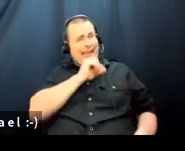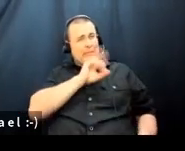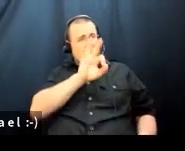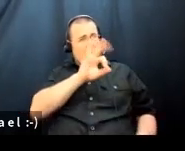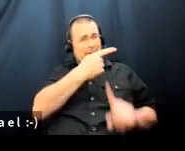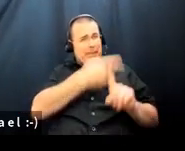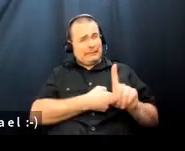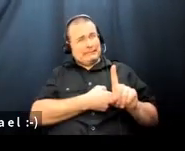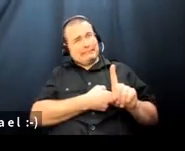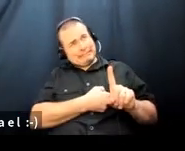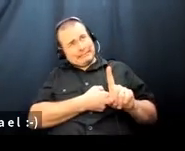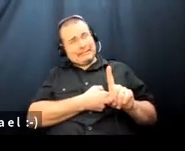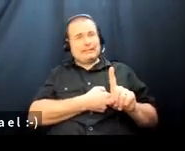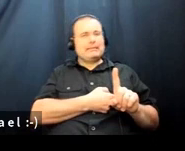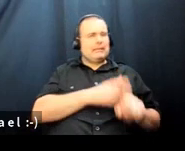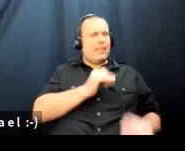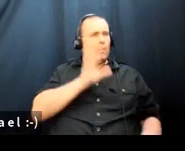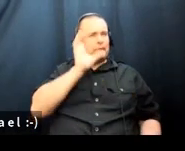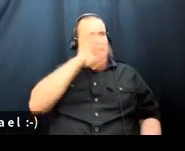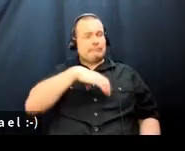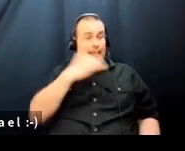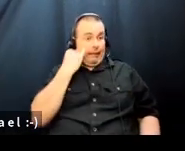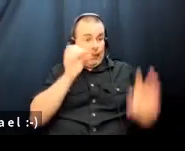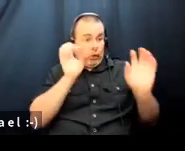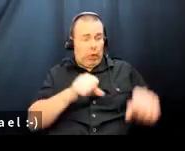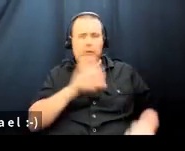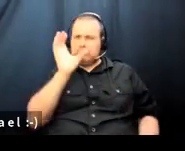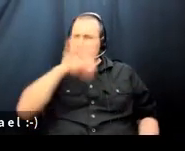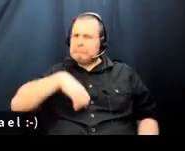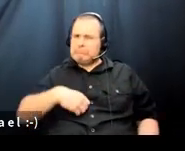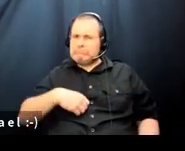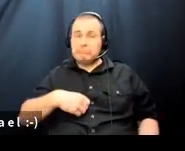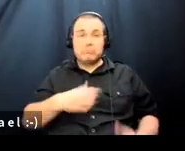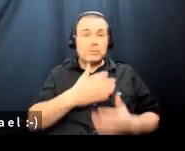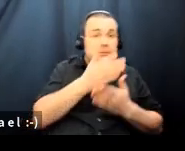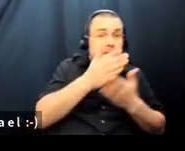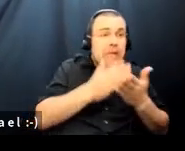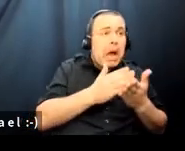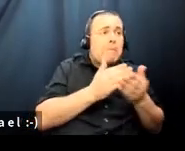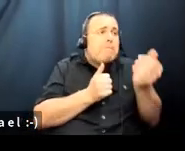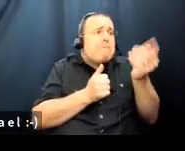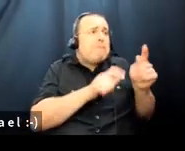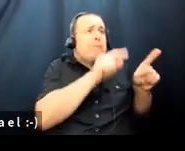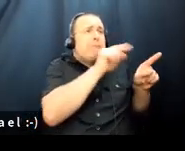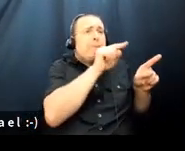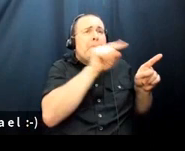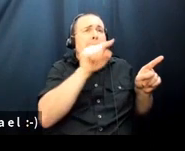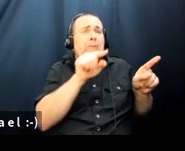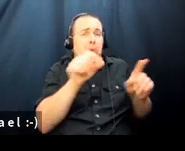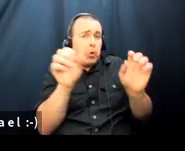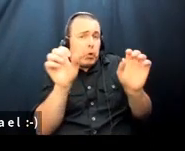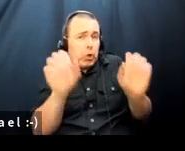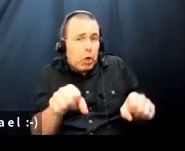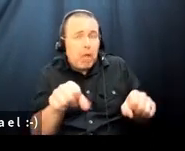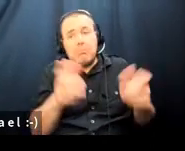9 months, that would be very unusual. Are there not outliers, as in kids every now and then that do